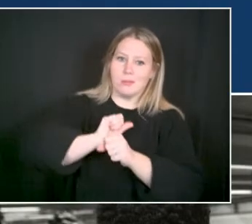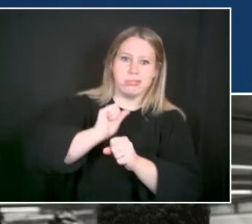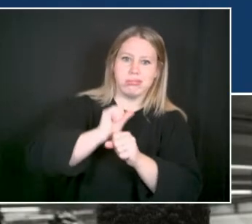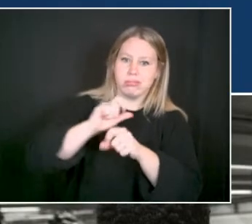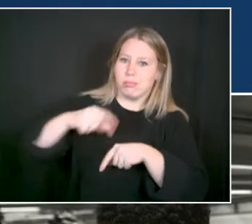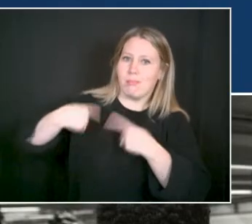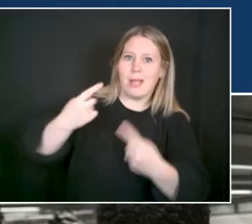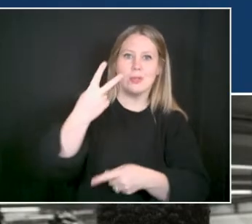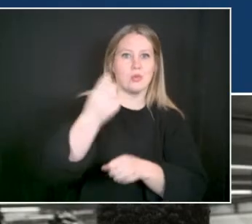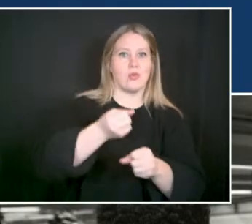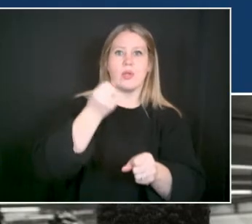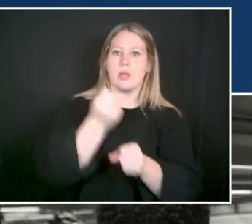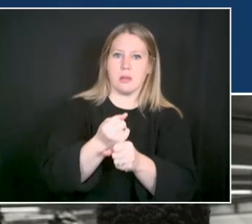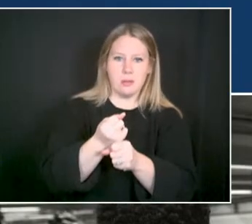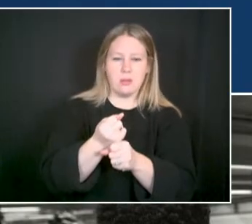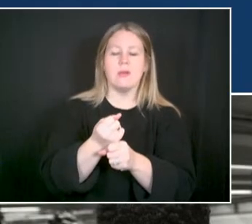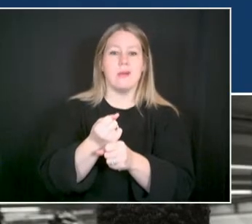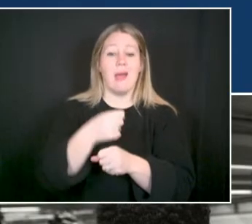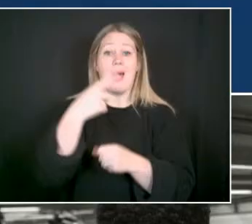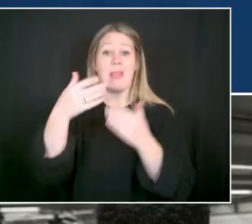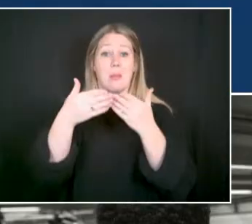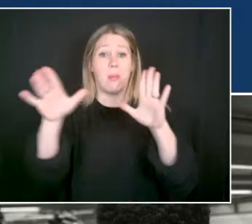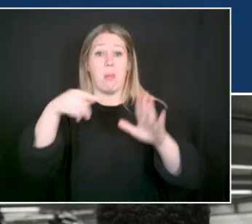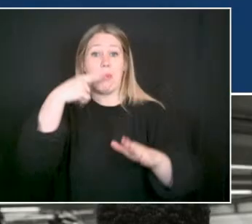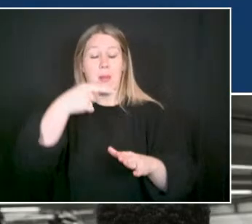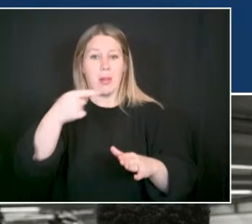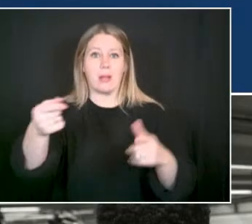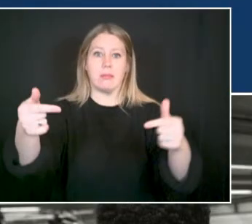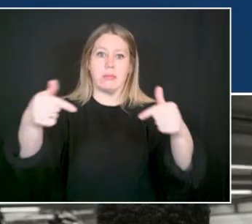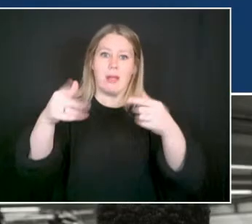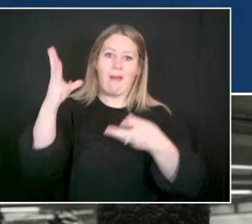shows that when you engage the community, you can get the results